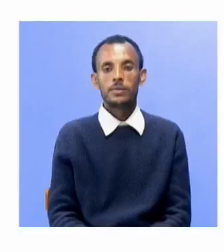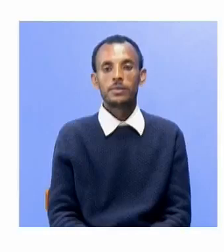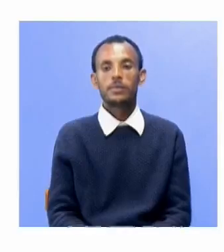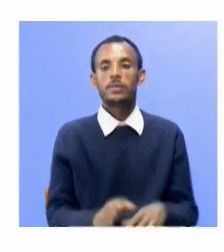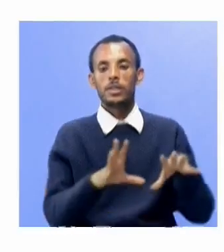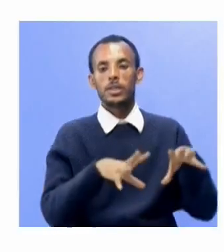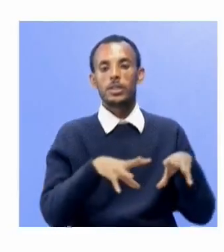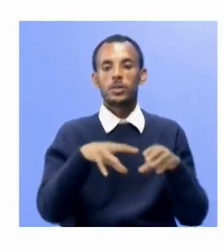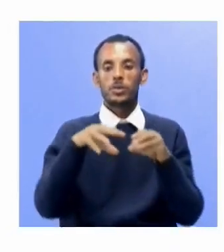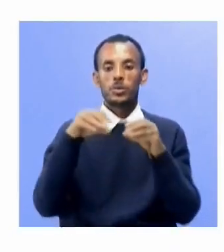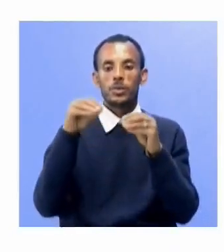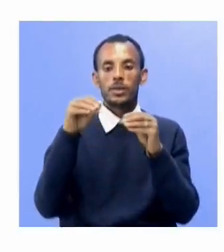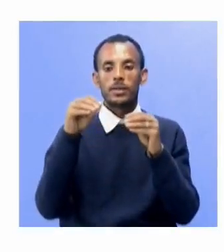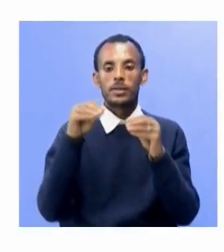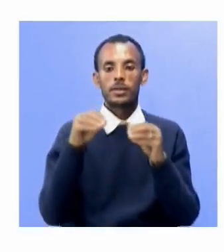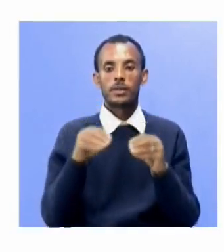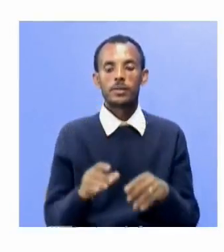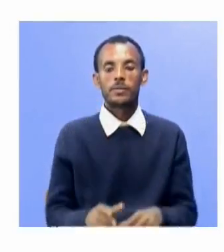students